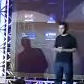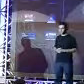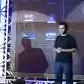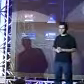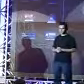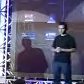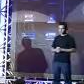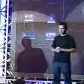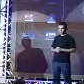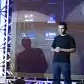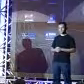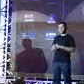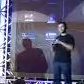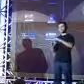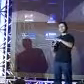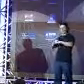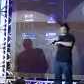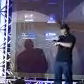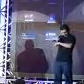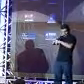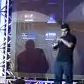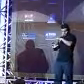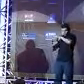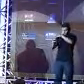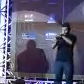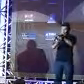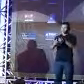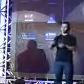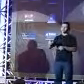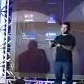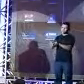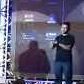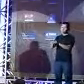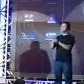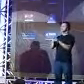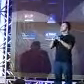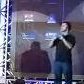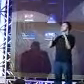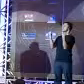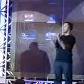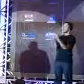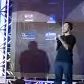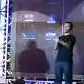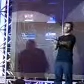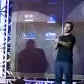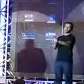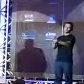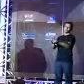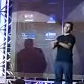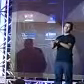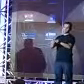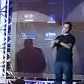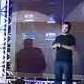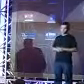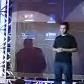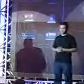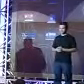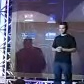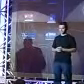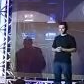And it's the changes in the educational system that I want to spend most of my time.